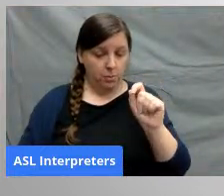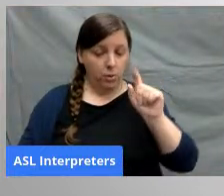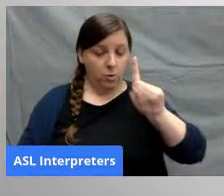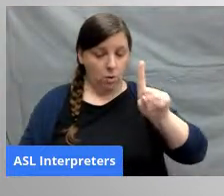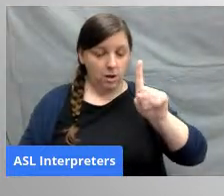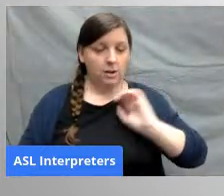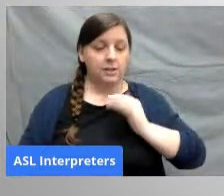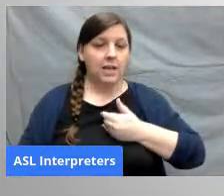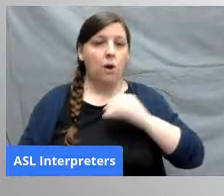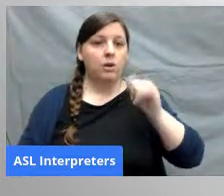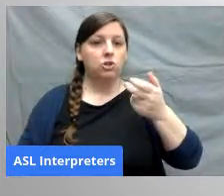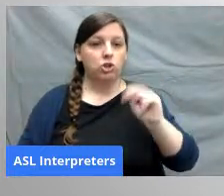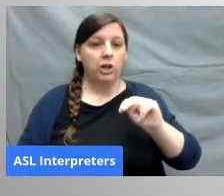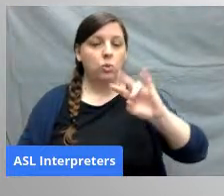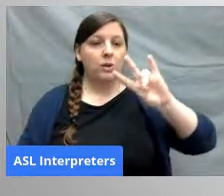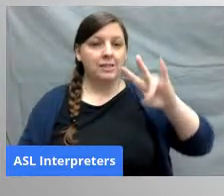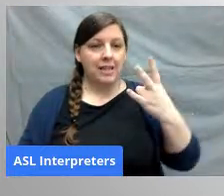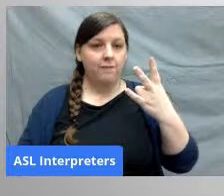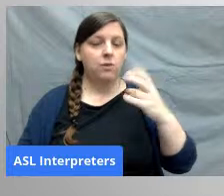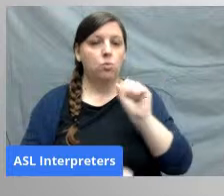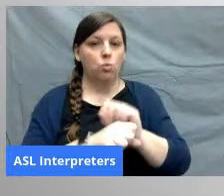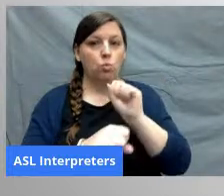work session minutes.